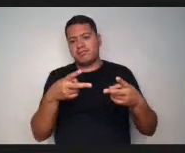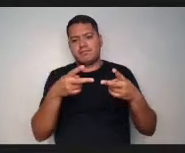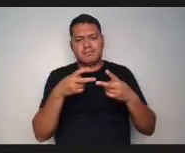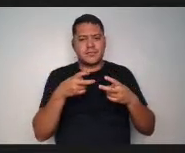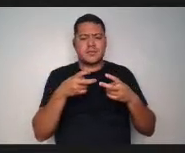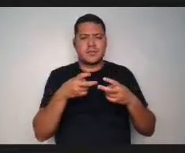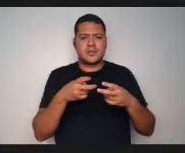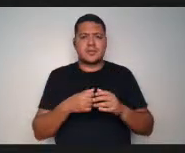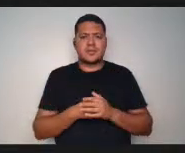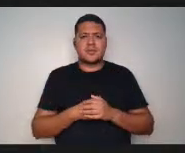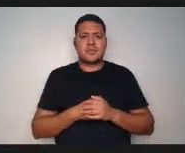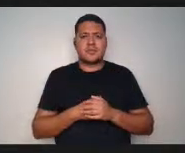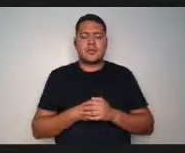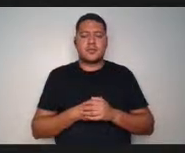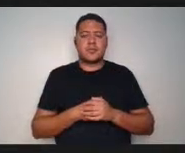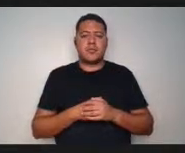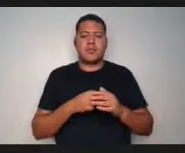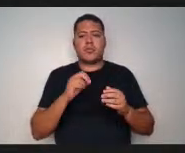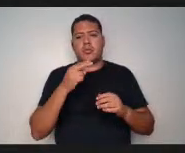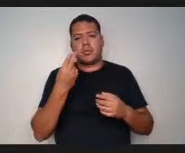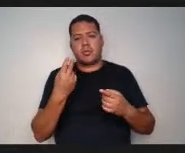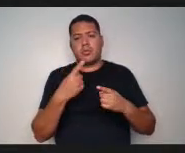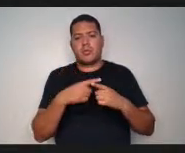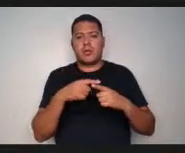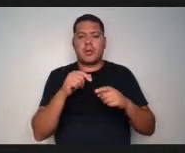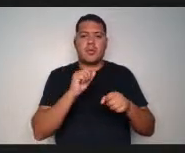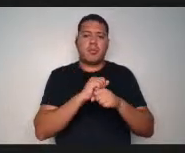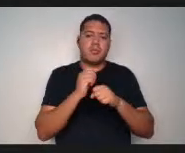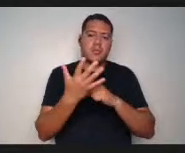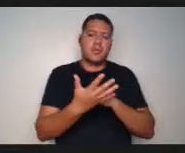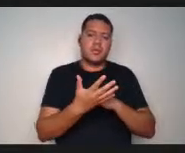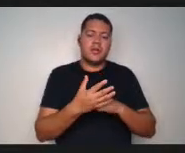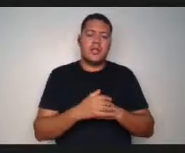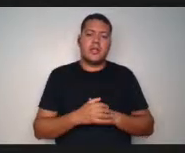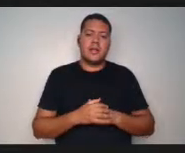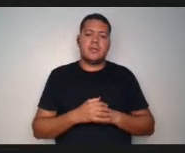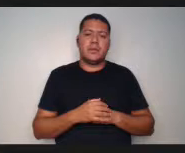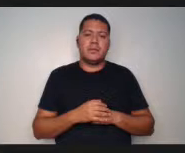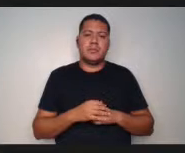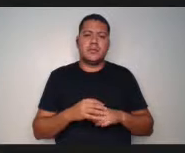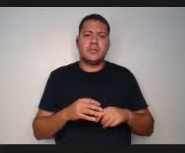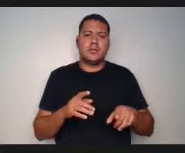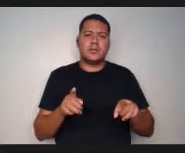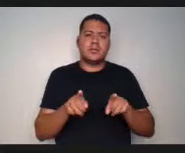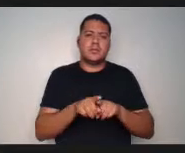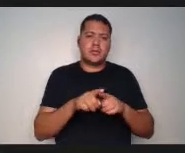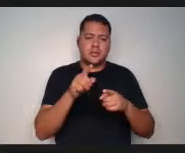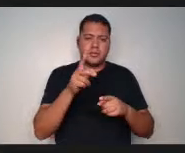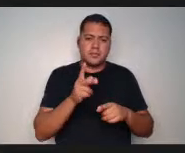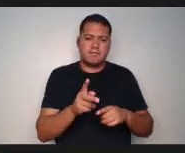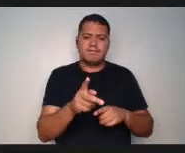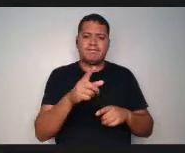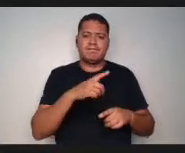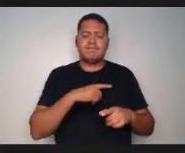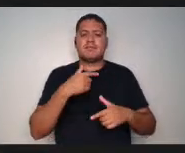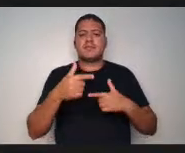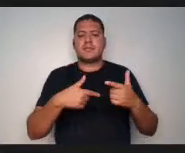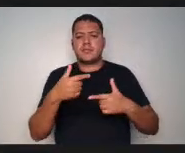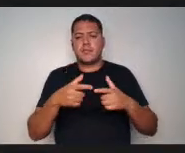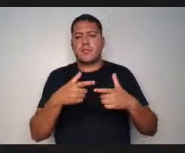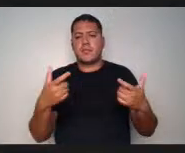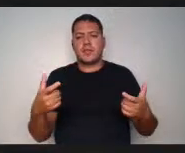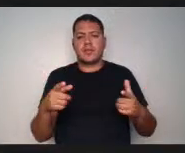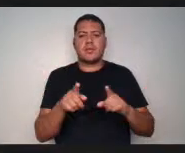people having a much higher workload. And of course, lack of sick pay or inadequate sick pay